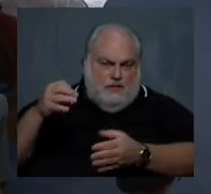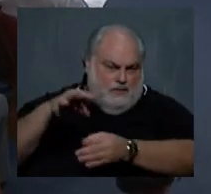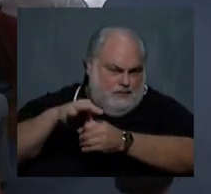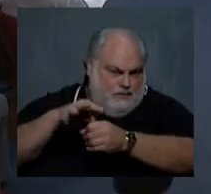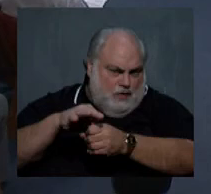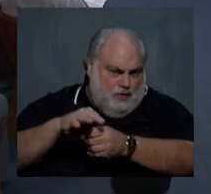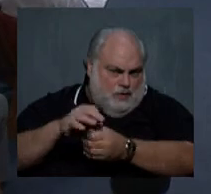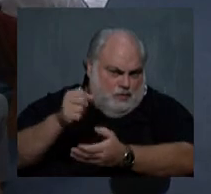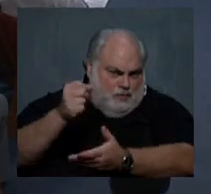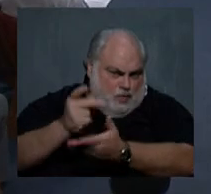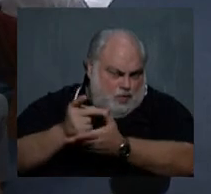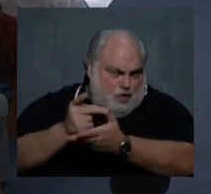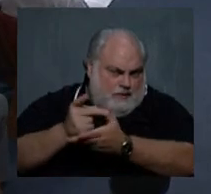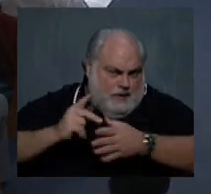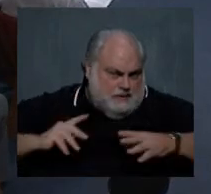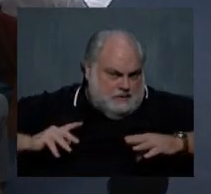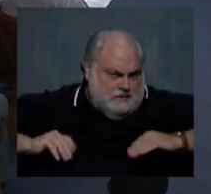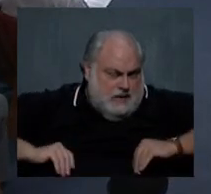vote on it on the